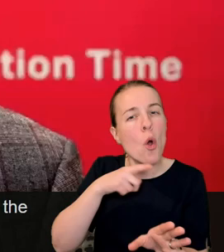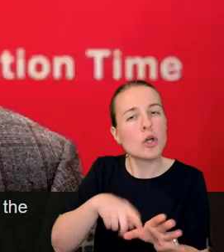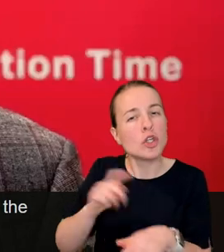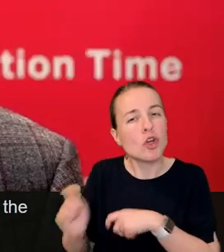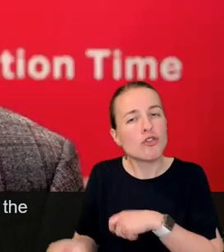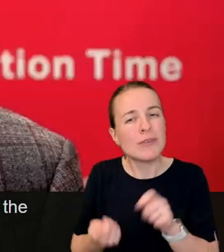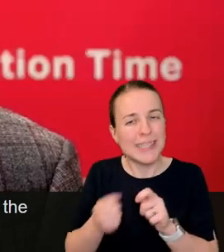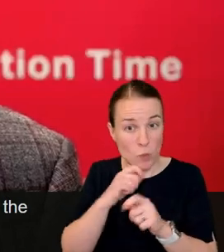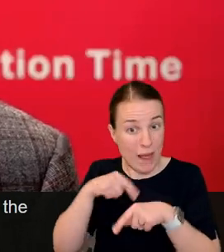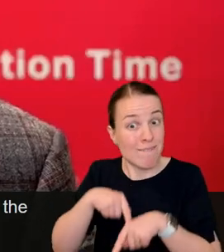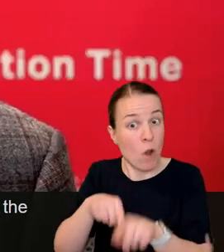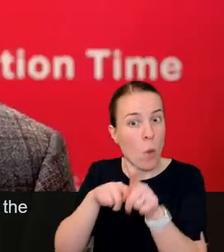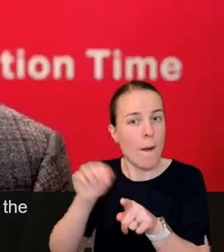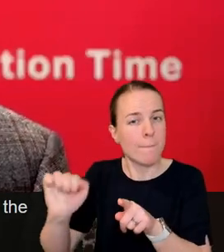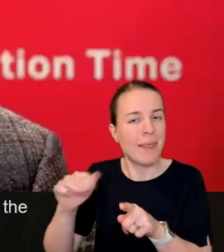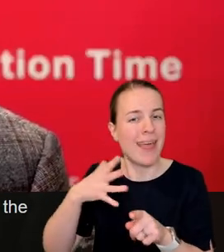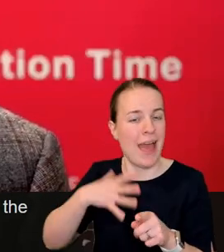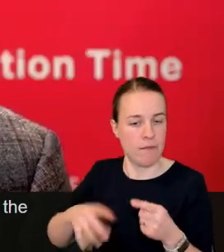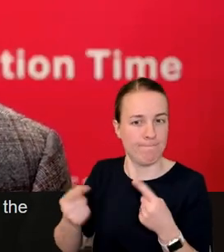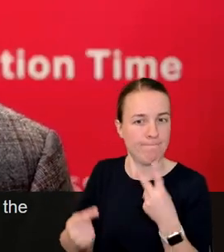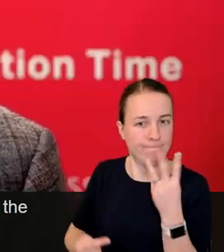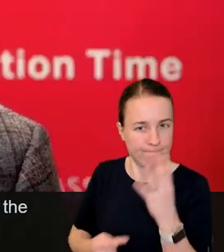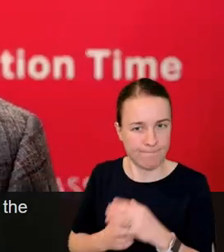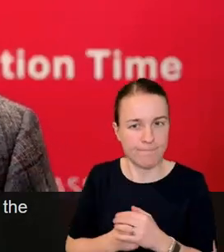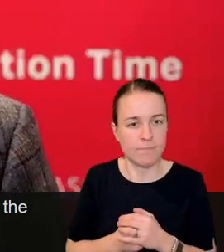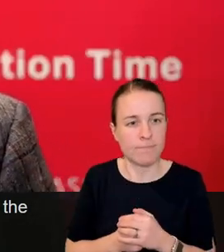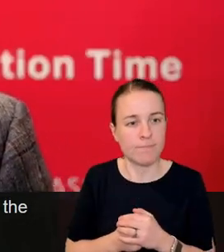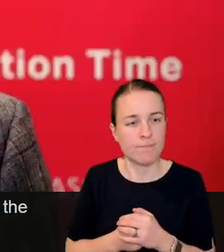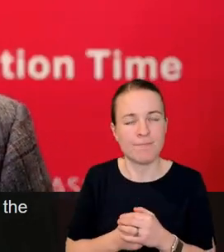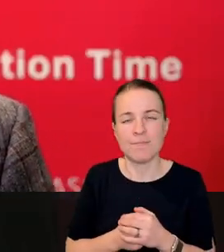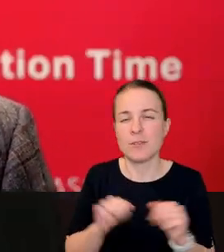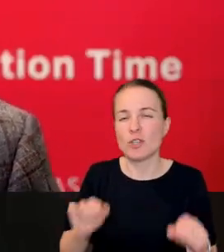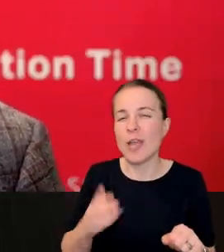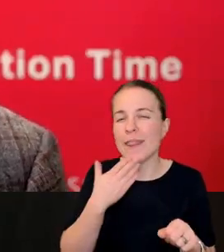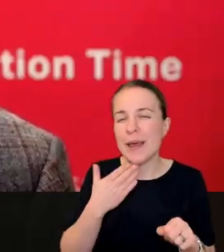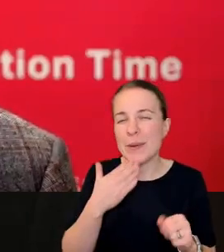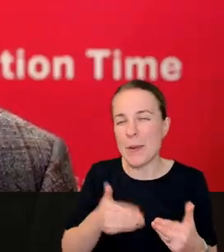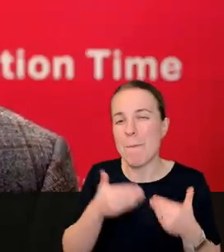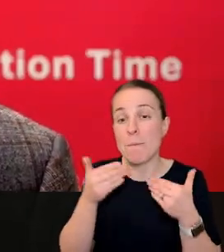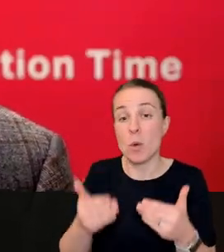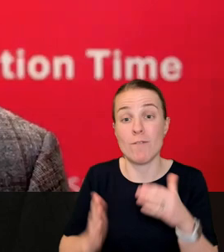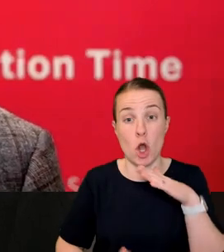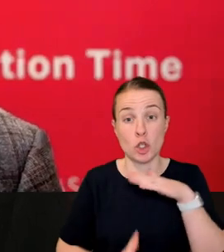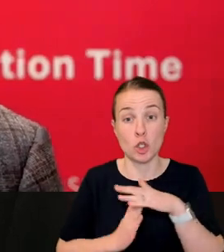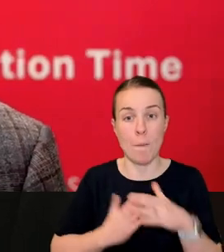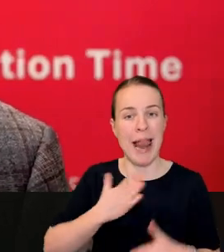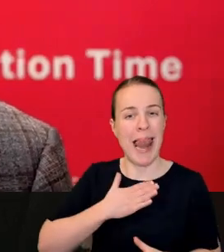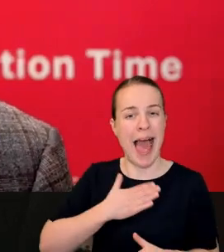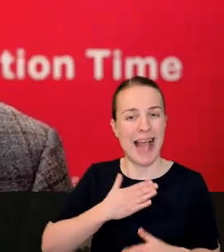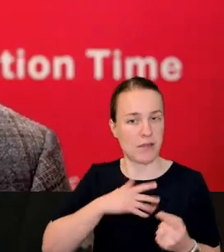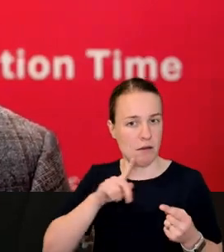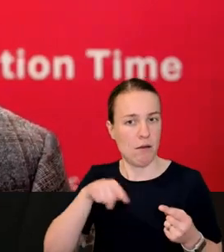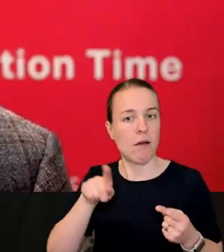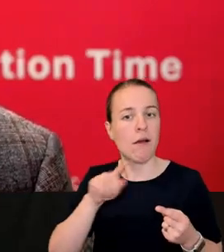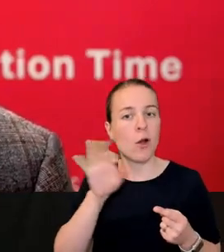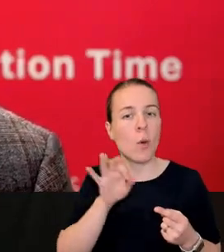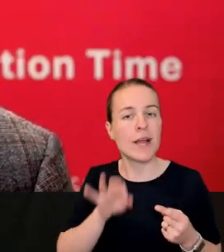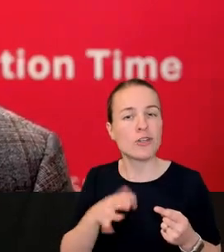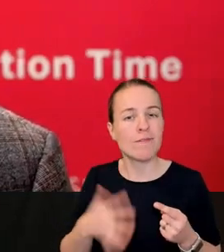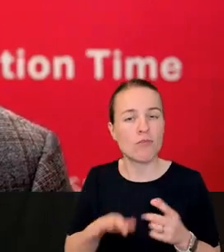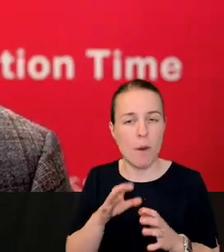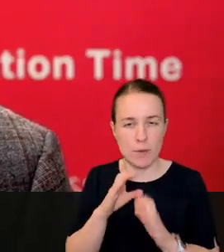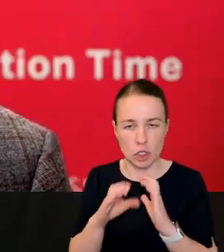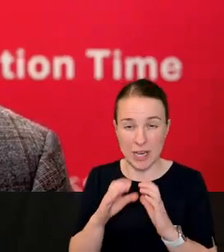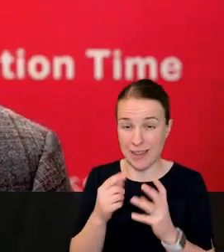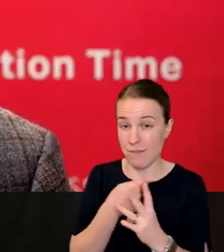Thank you. Let's move on now to the top liked questions from the chat. There's three of these.